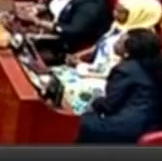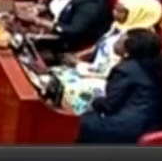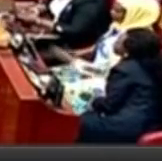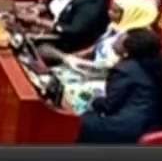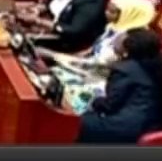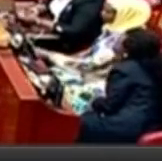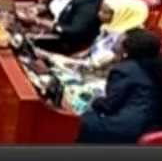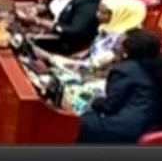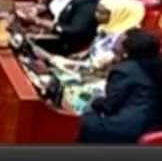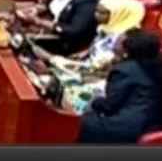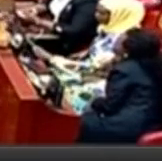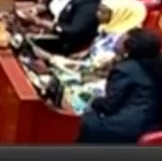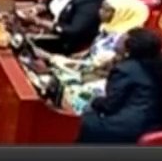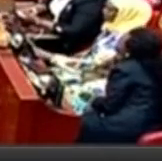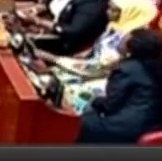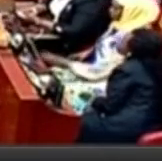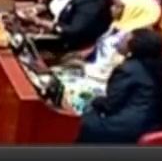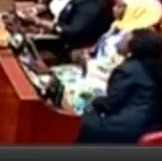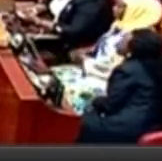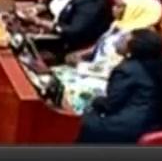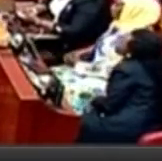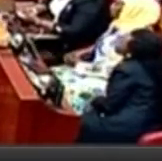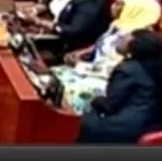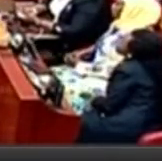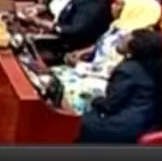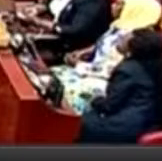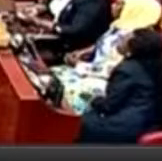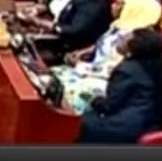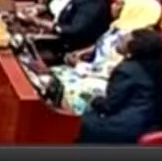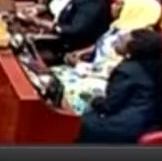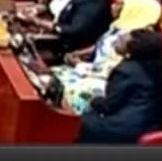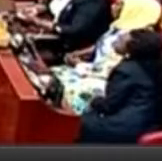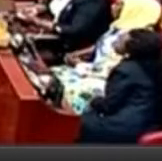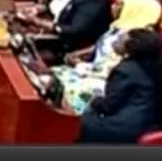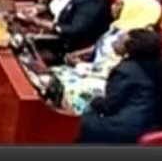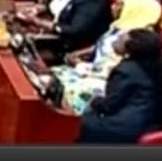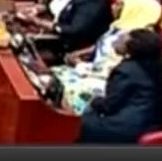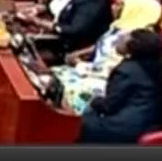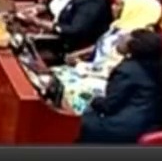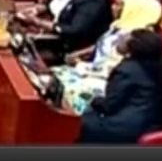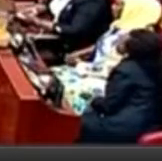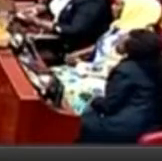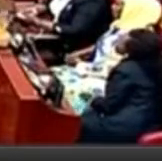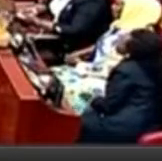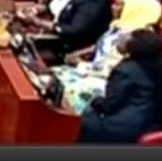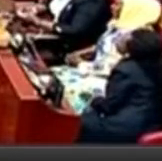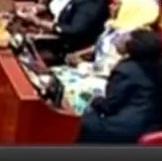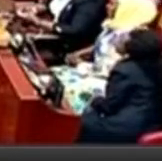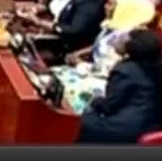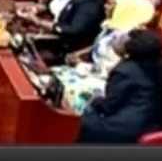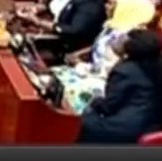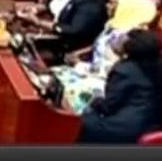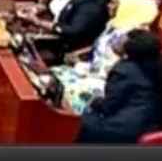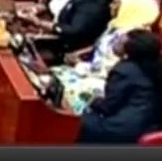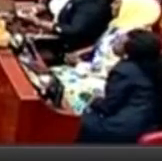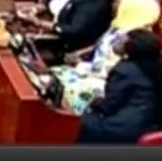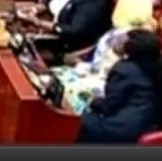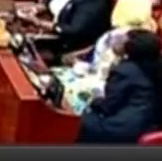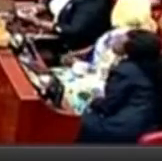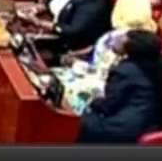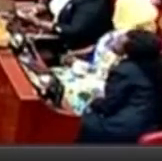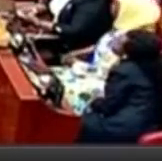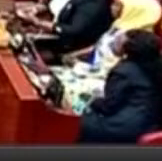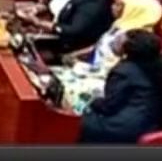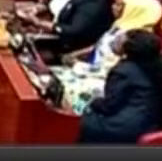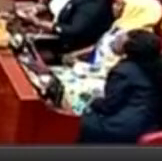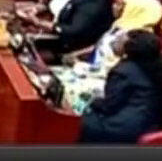the question again and direct the clerk to call out the names of members in alphabetical order in the presence of